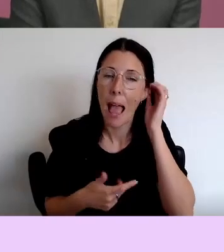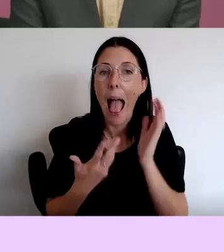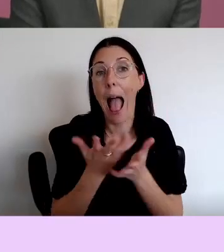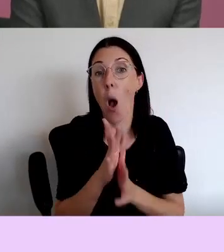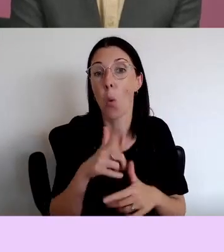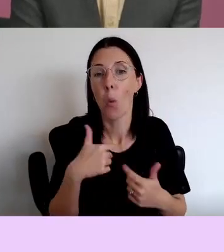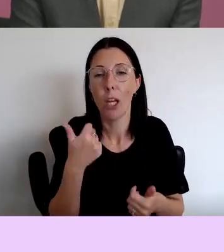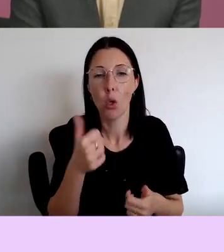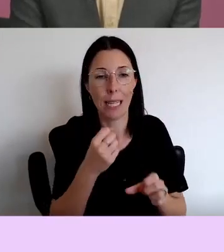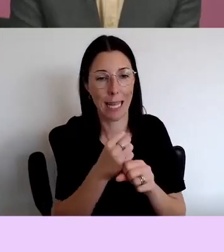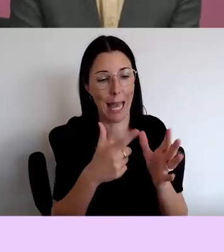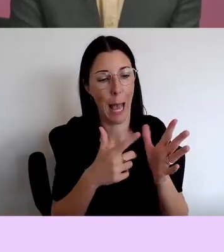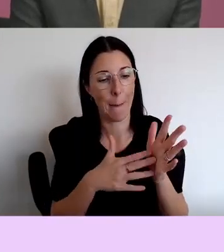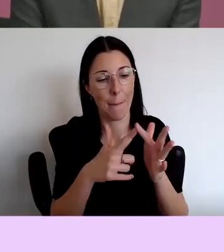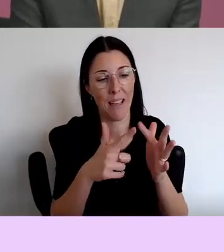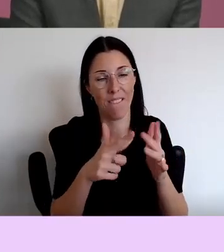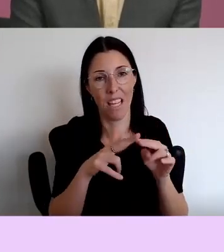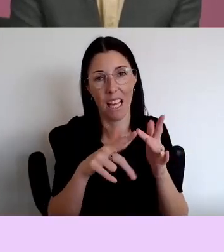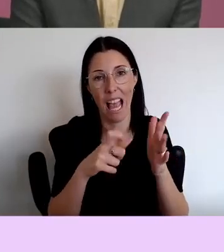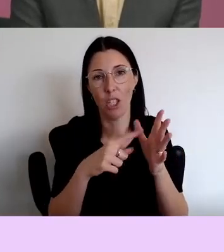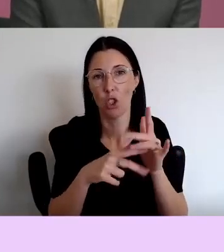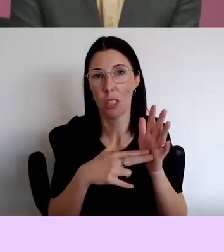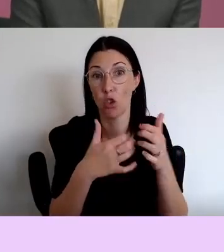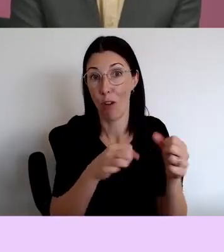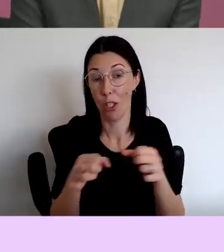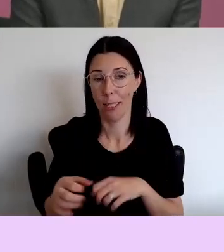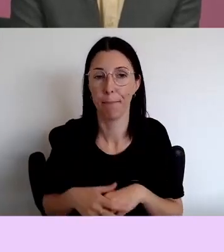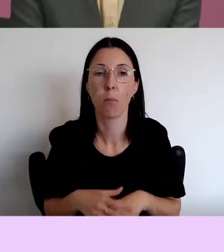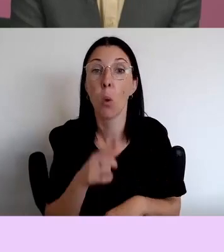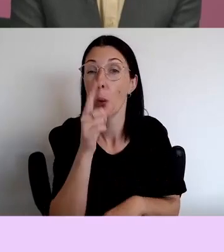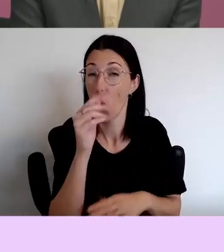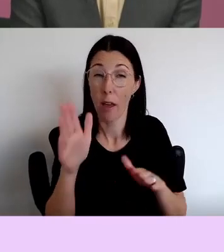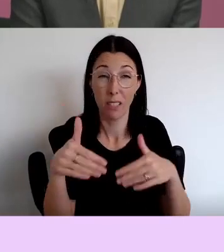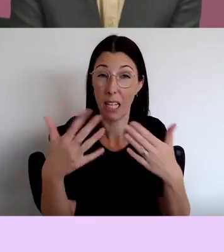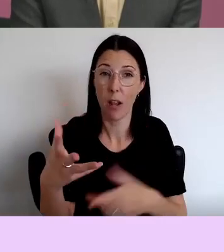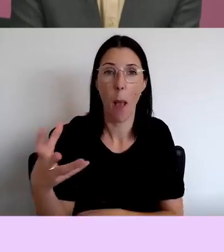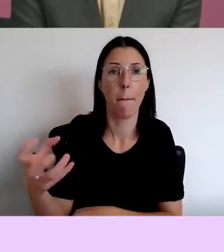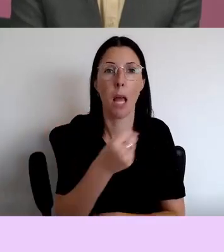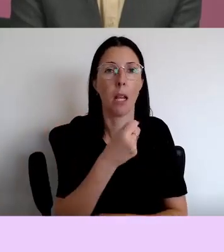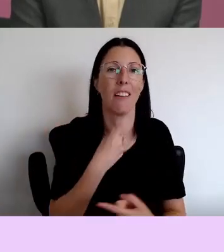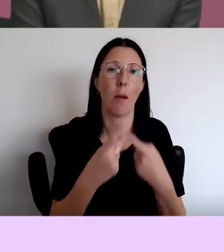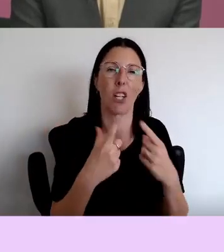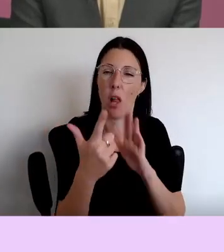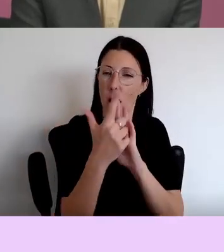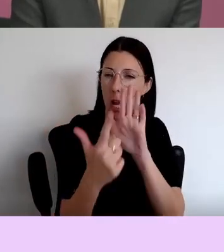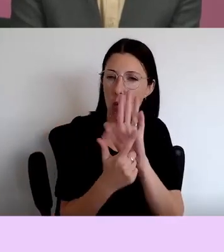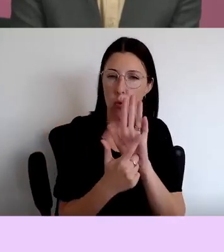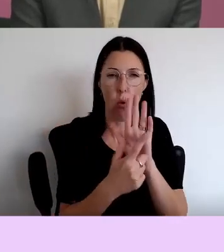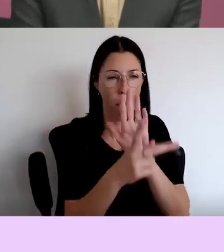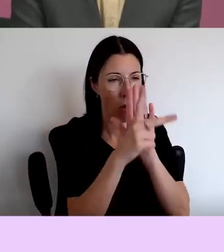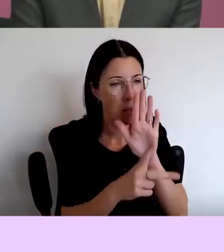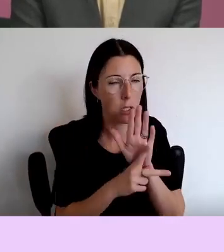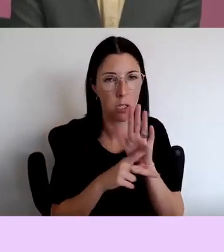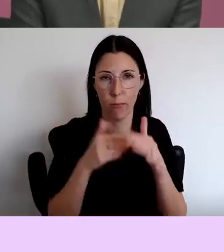When it comes to ethics and compliance, we could have simply delivered mandated information, legal requirements, policies and